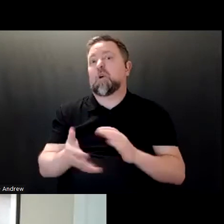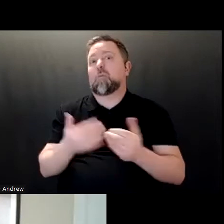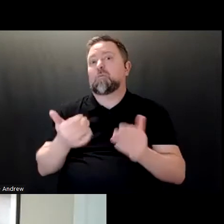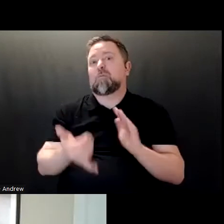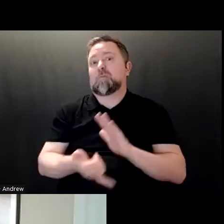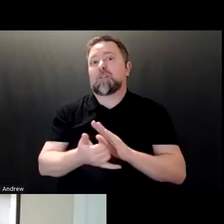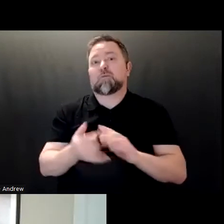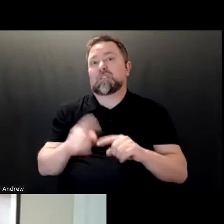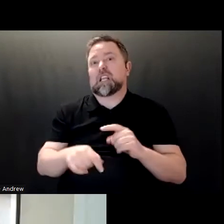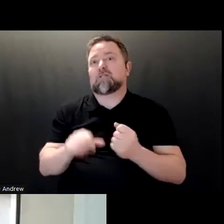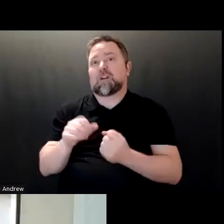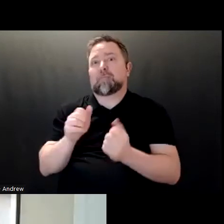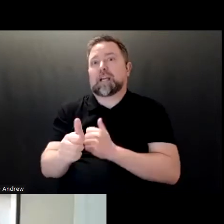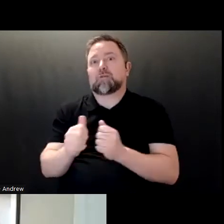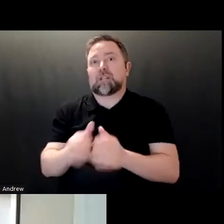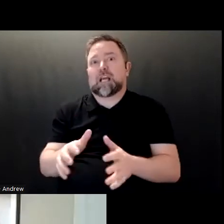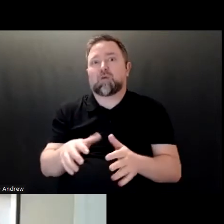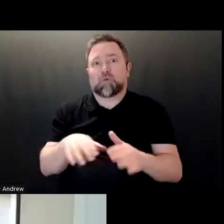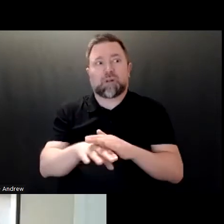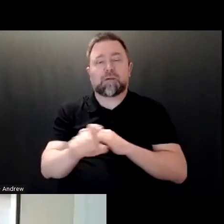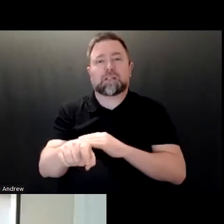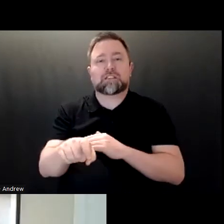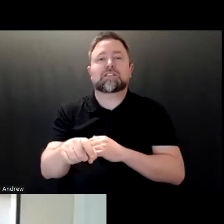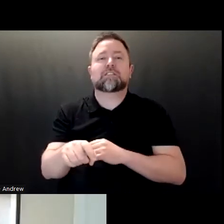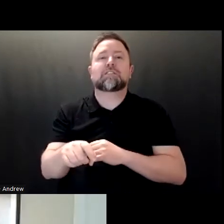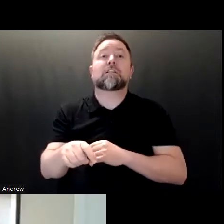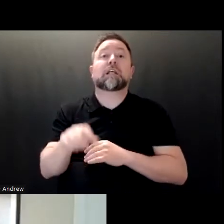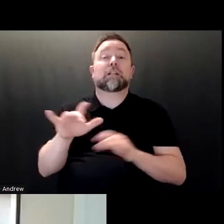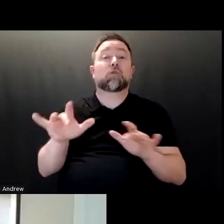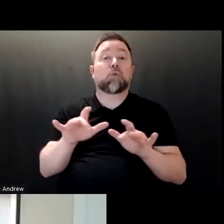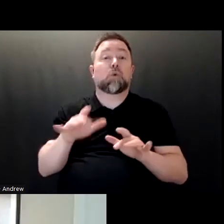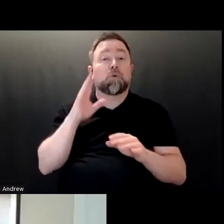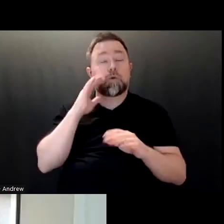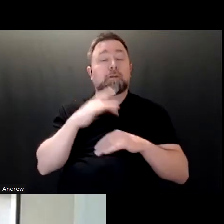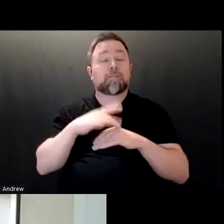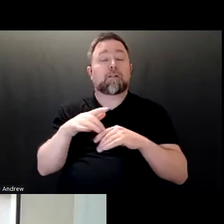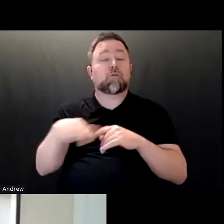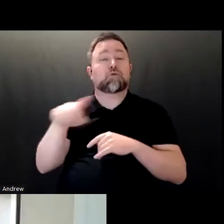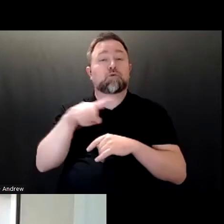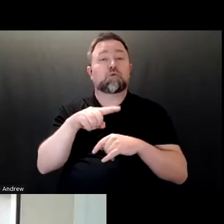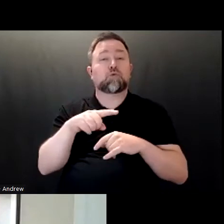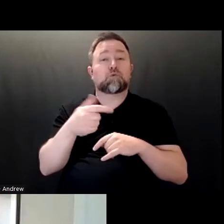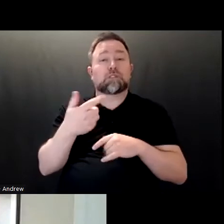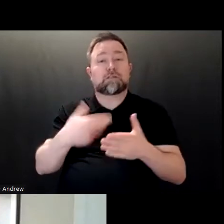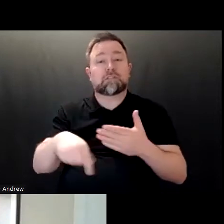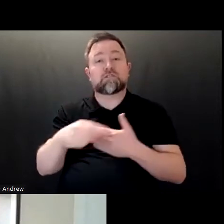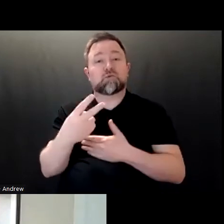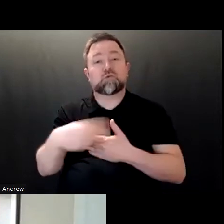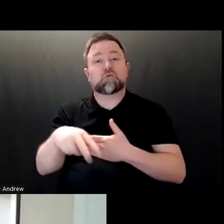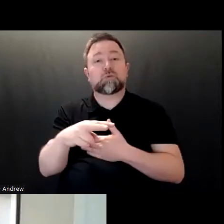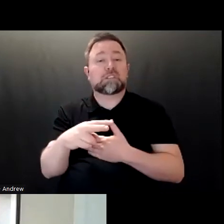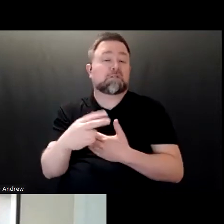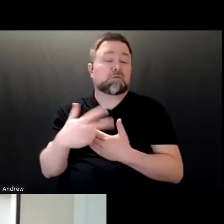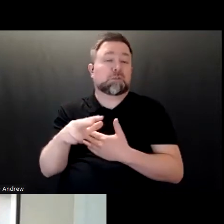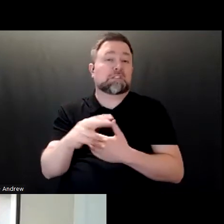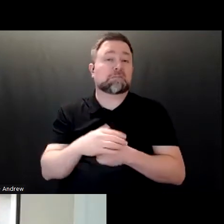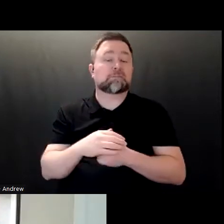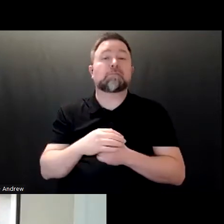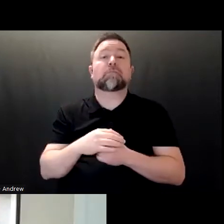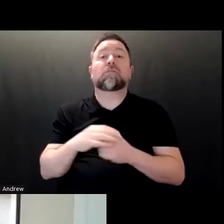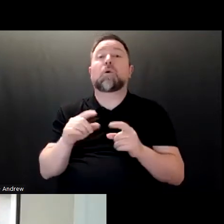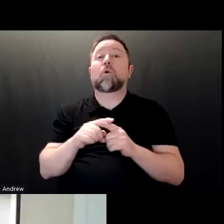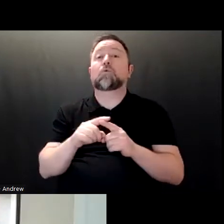in person to at least get a sense of the textures and patinas and kind of materials that are so special to your site. And